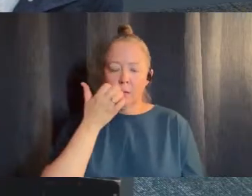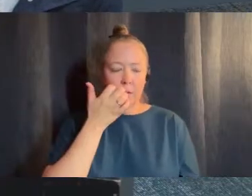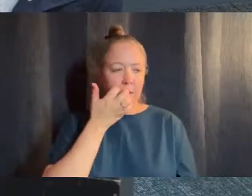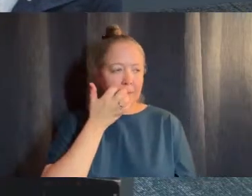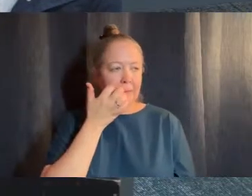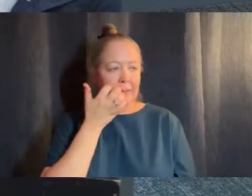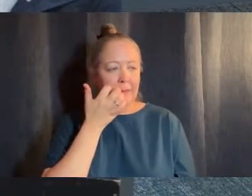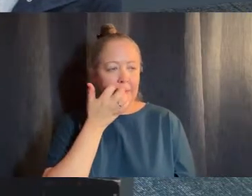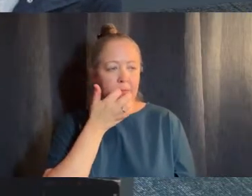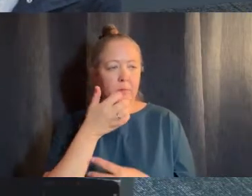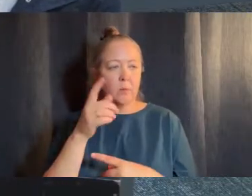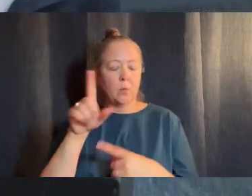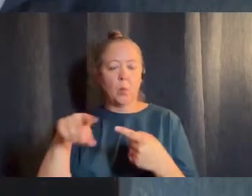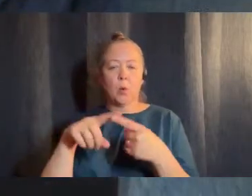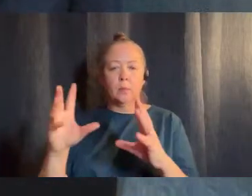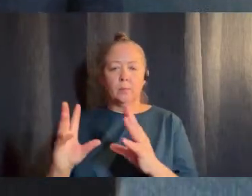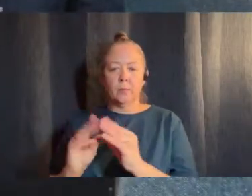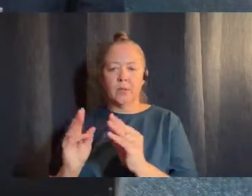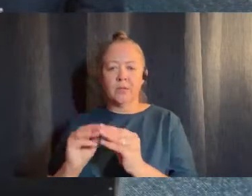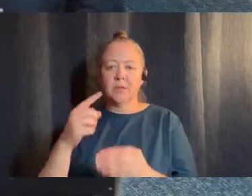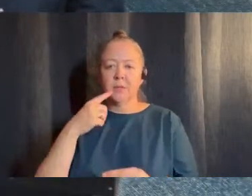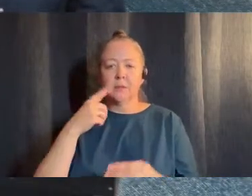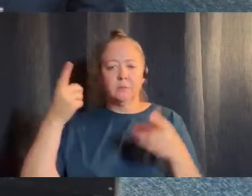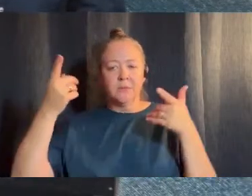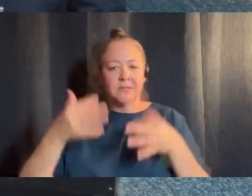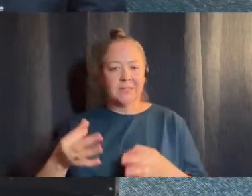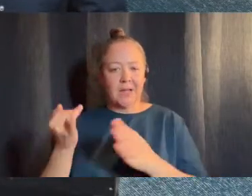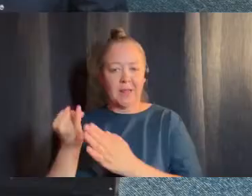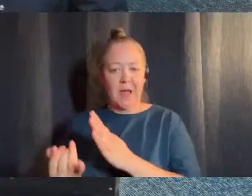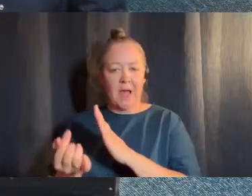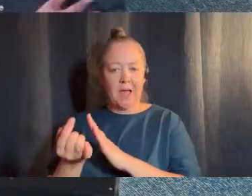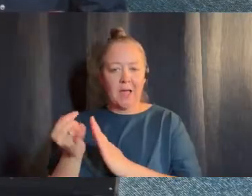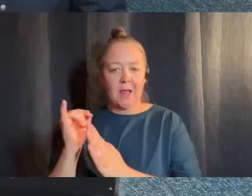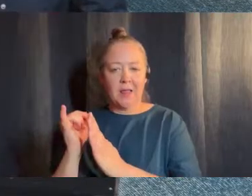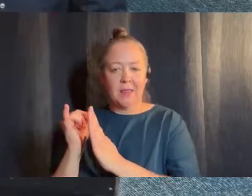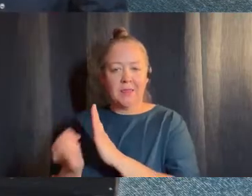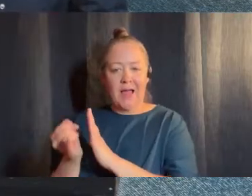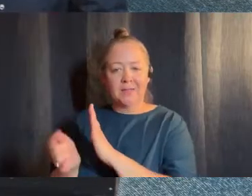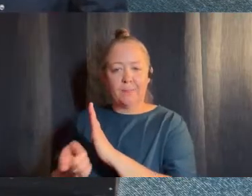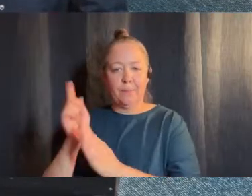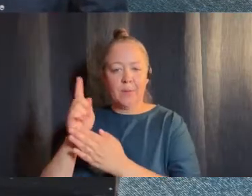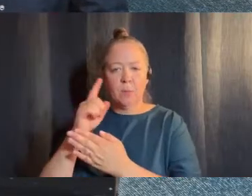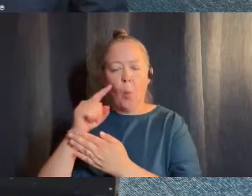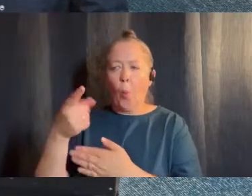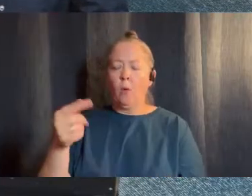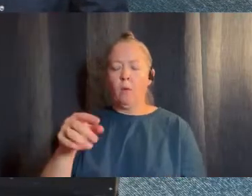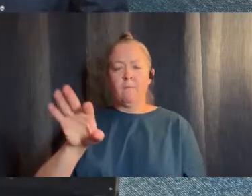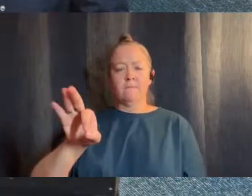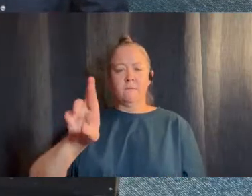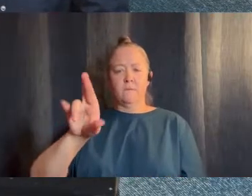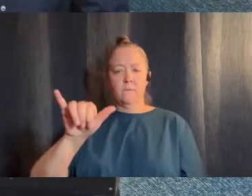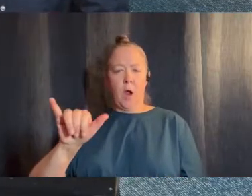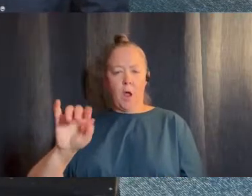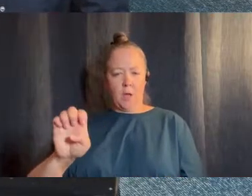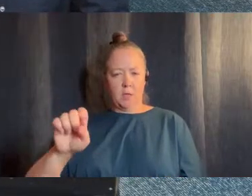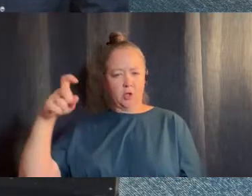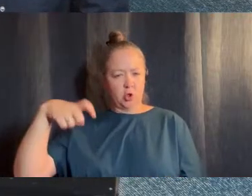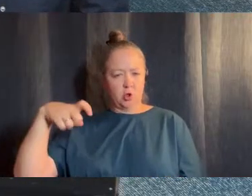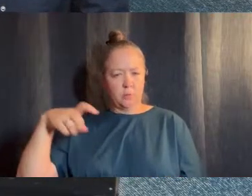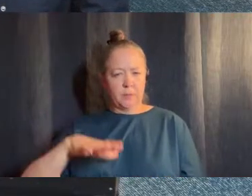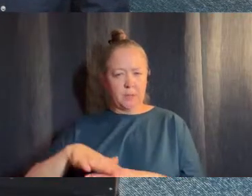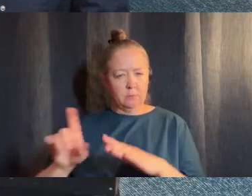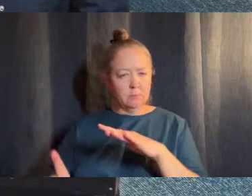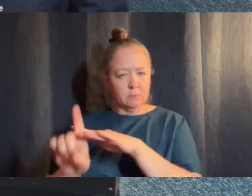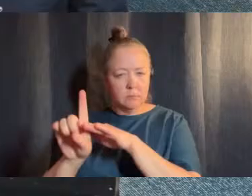participate in the vote via Zoom, based on their opinion, as did Wade. Heck and Wade testified that it was their